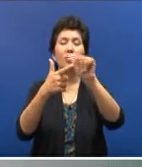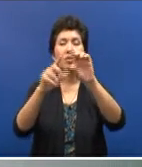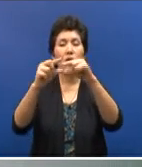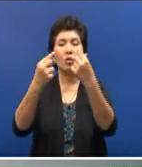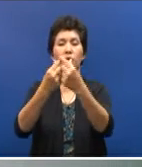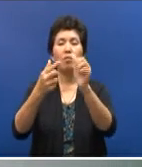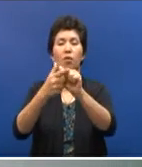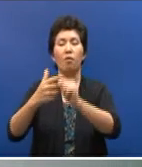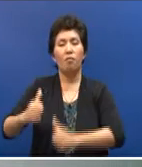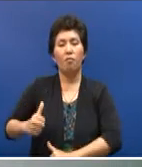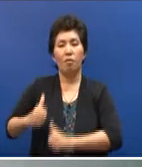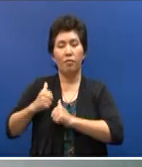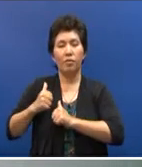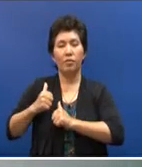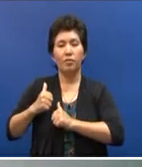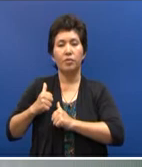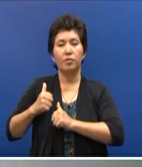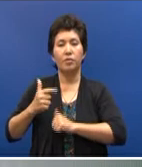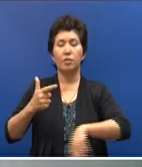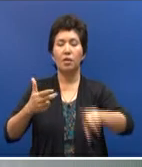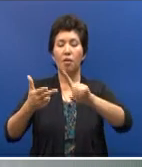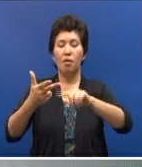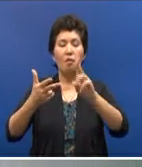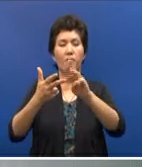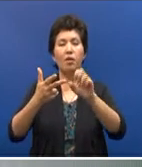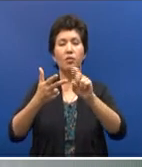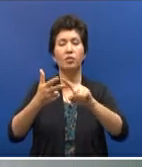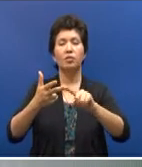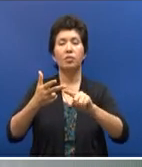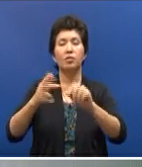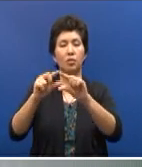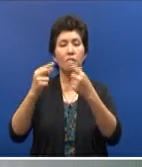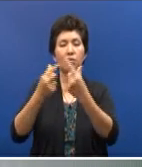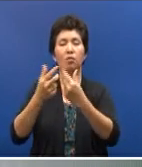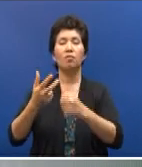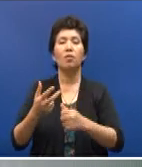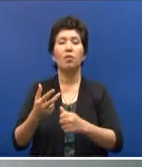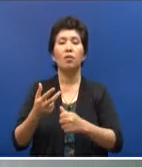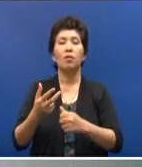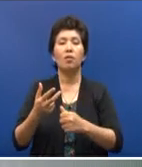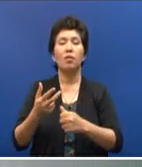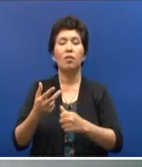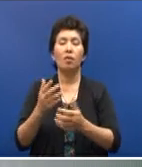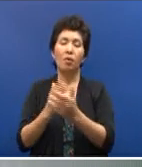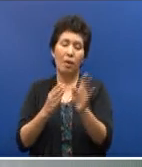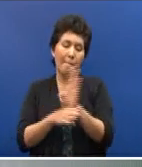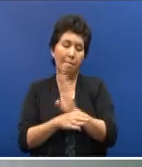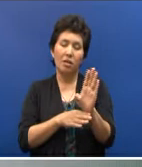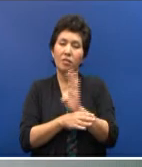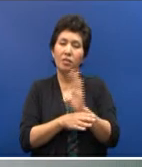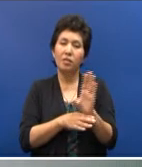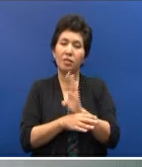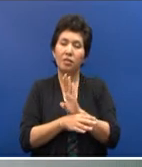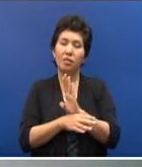groups of warriors and rulers. Okay, Vaishyas, okay, the group of skilled traders,